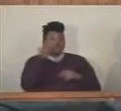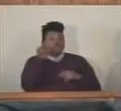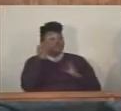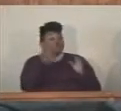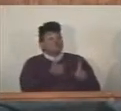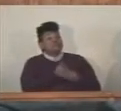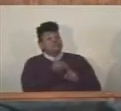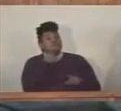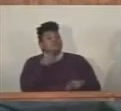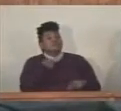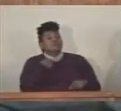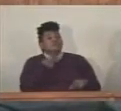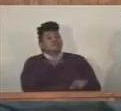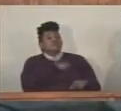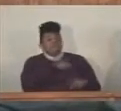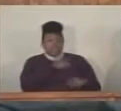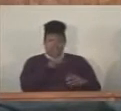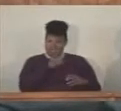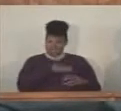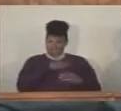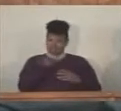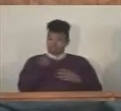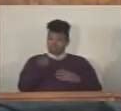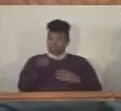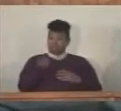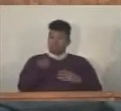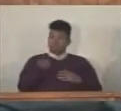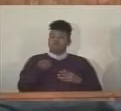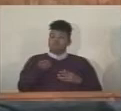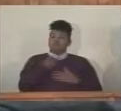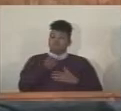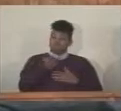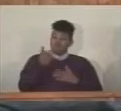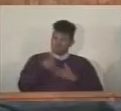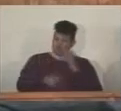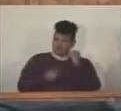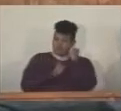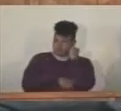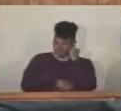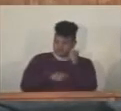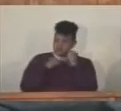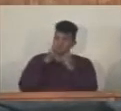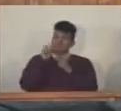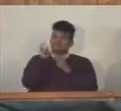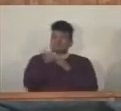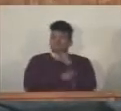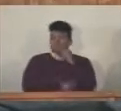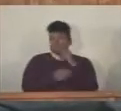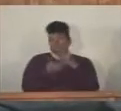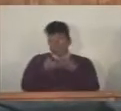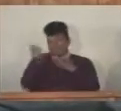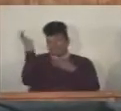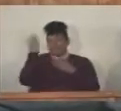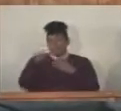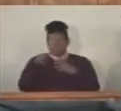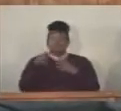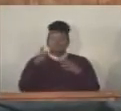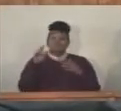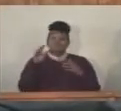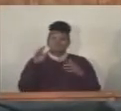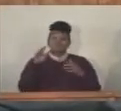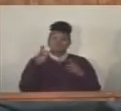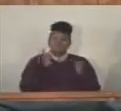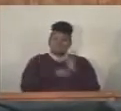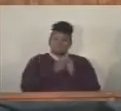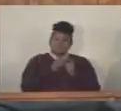will actually prevent the necessity of having several different hearings in